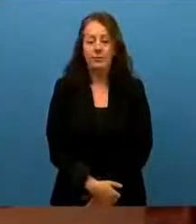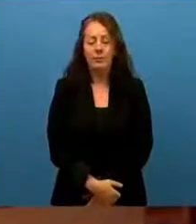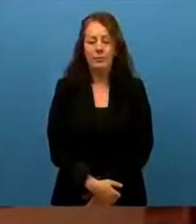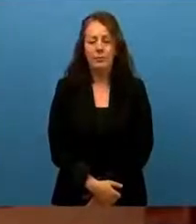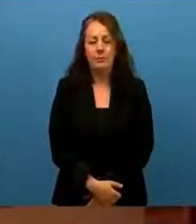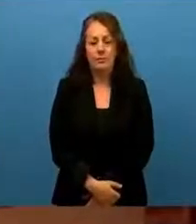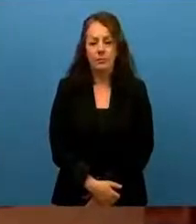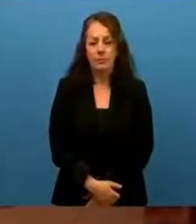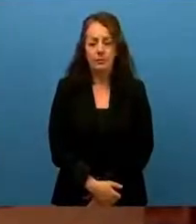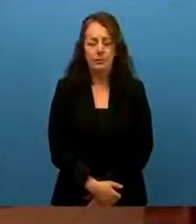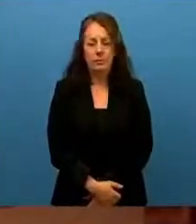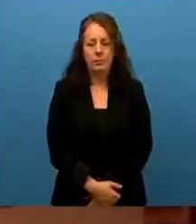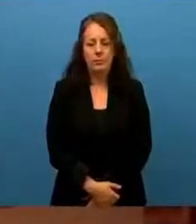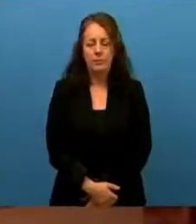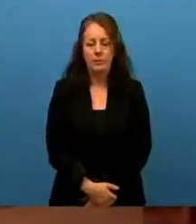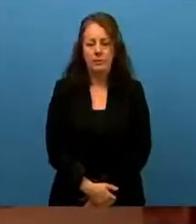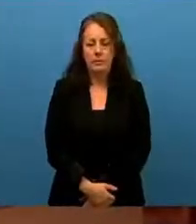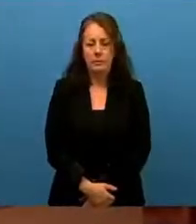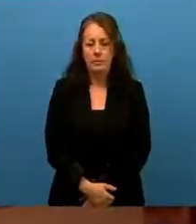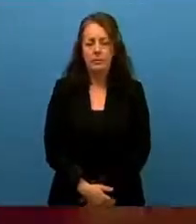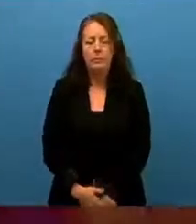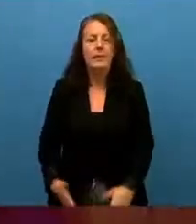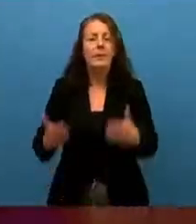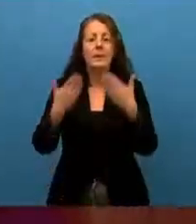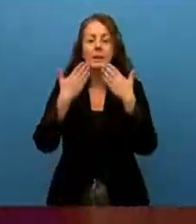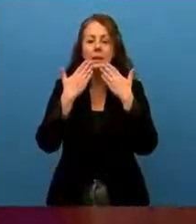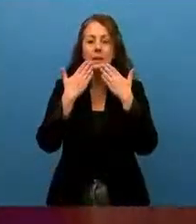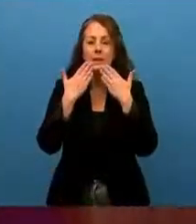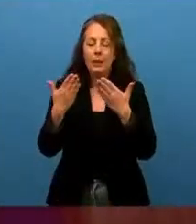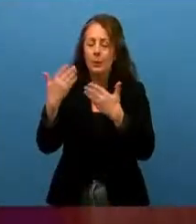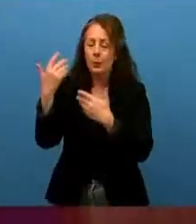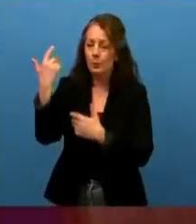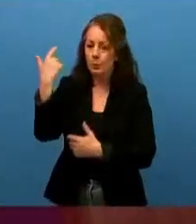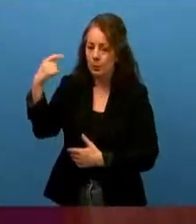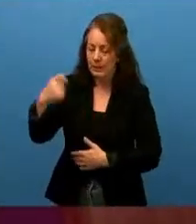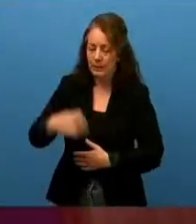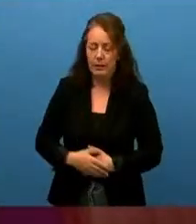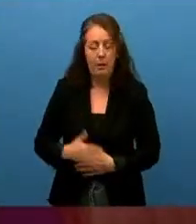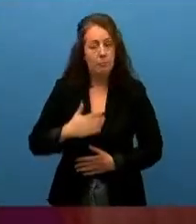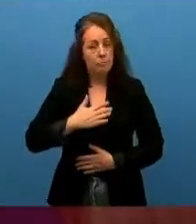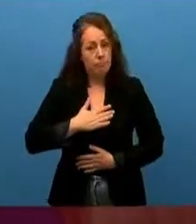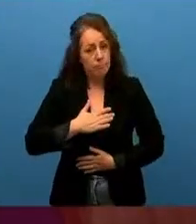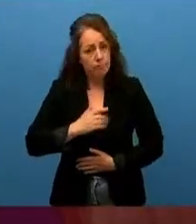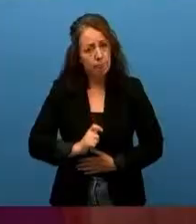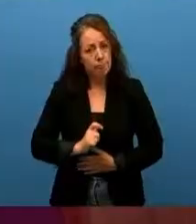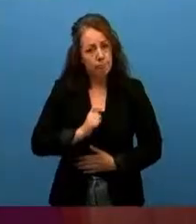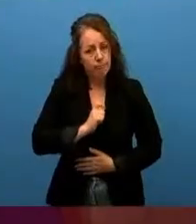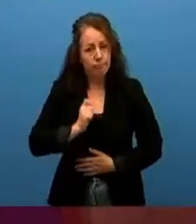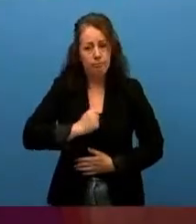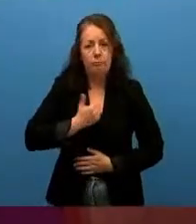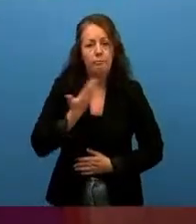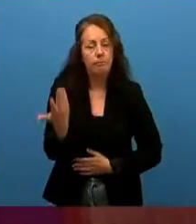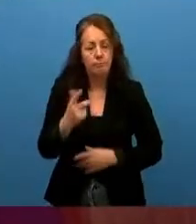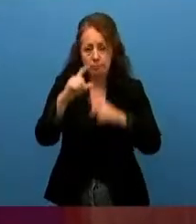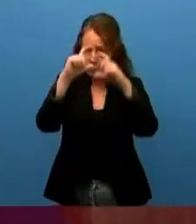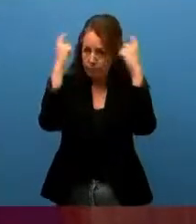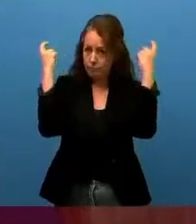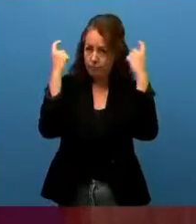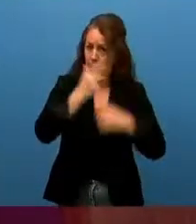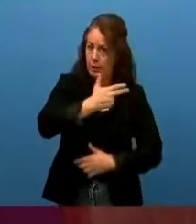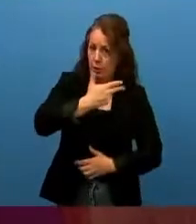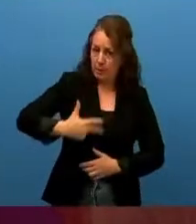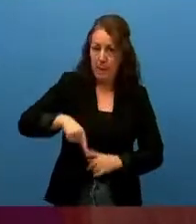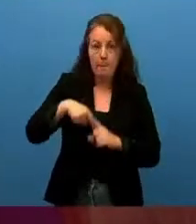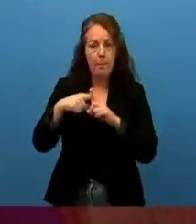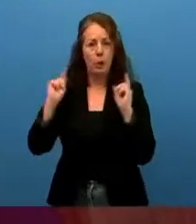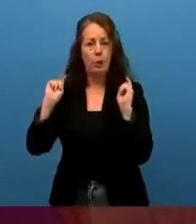Oyanok. Thank you, Chair. I have the honor to deliver this statement on behalf of Denmark together with Greenland.